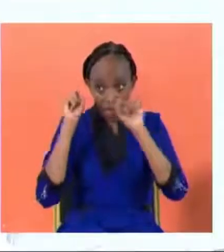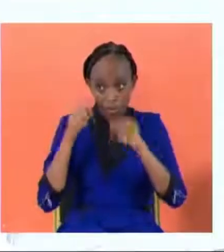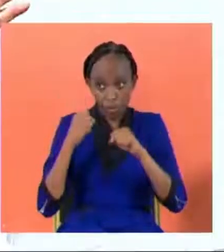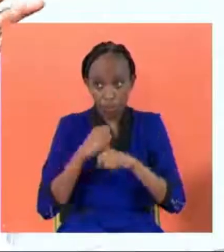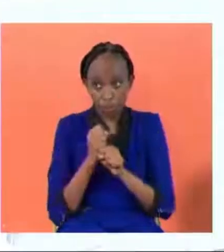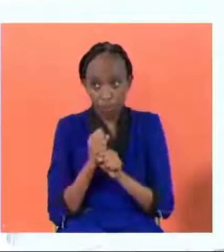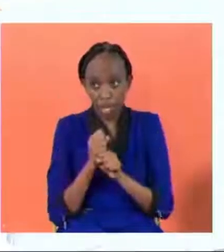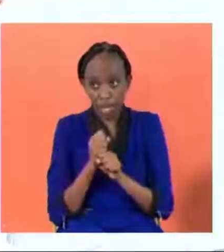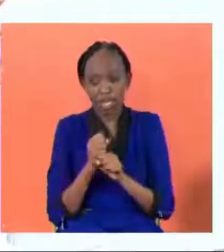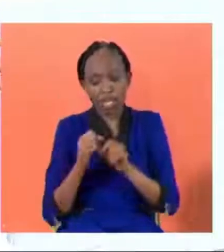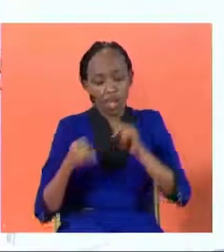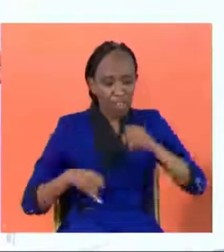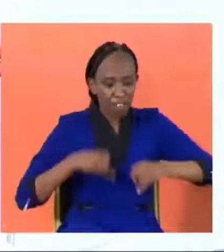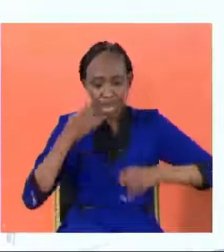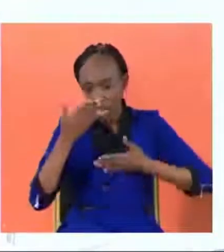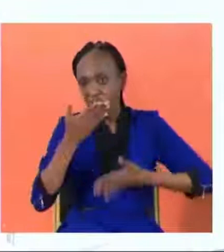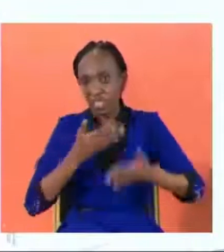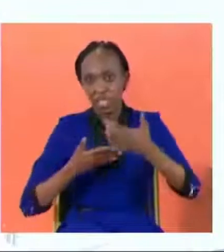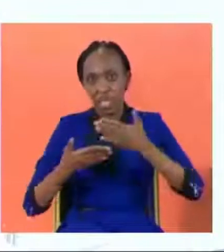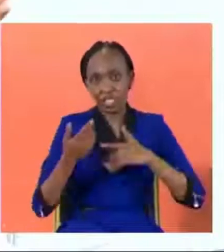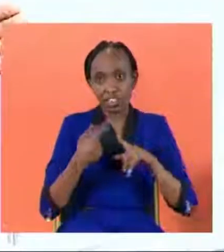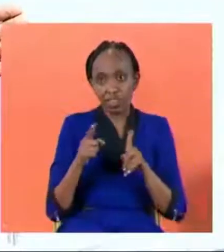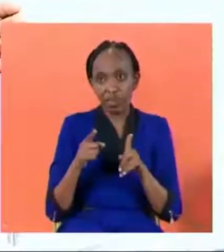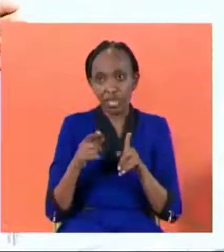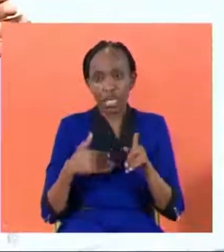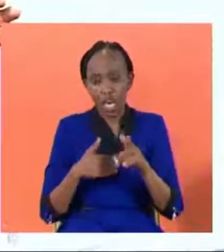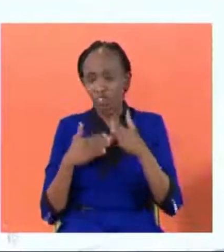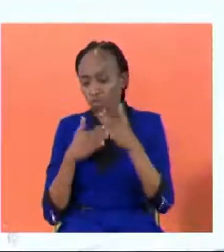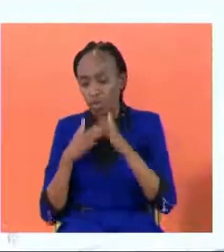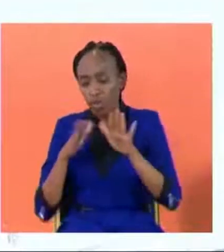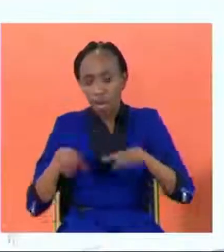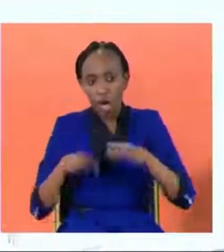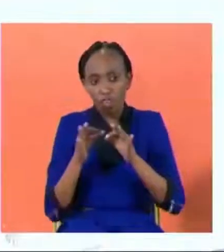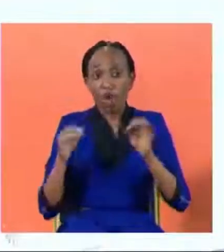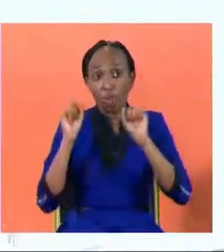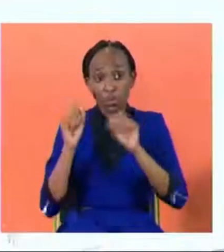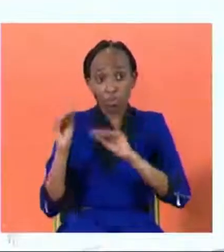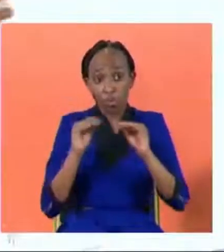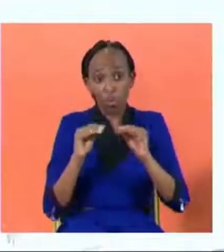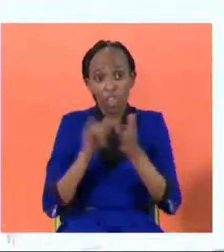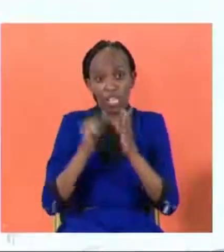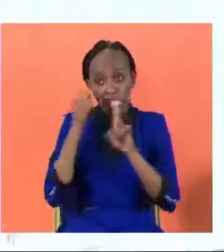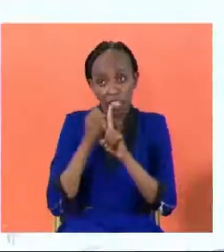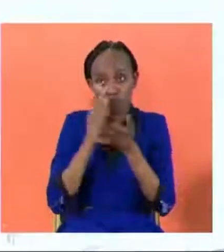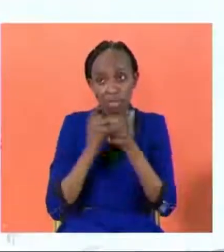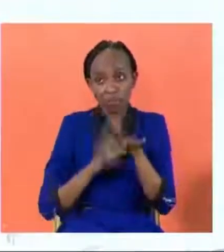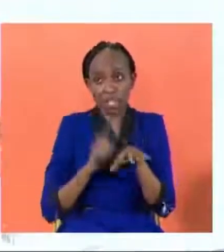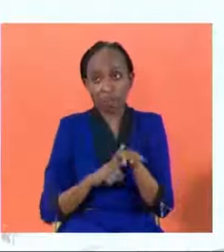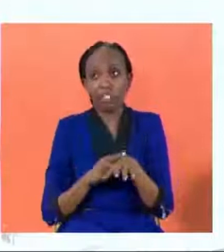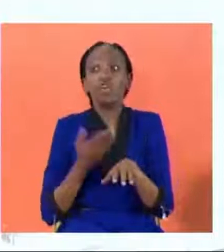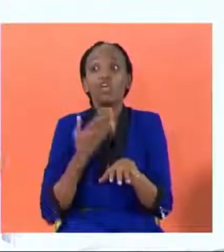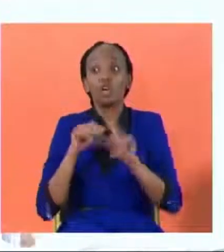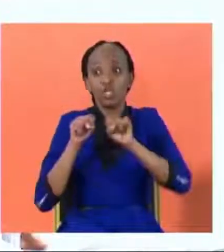it fun and interactive, etc., but is there a limit to how far you can go? And I think that's the struggle sometimes, that you really want to break it